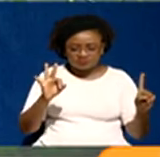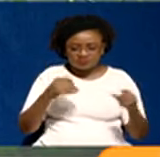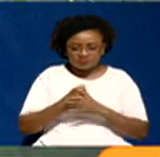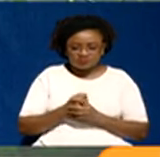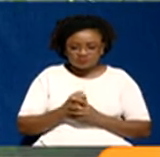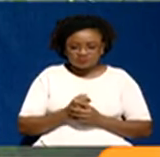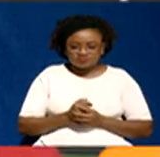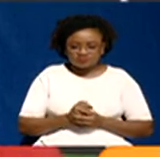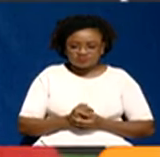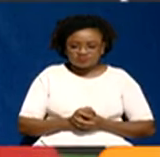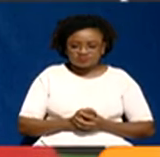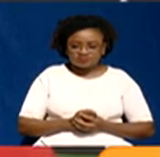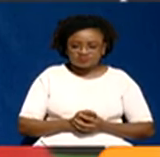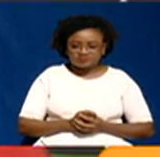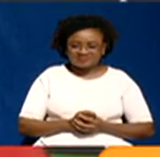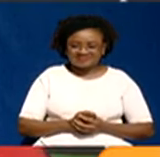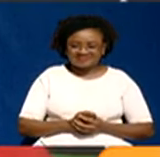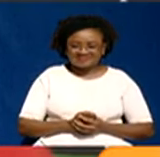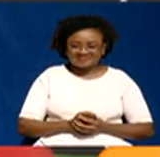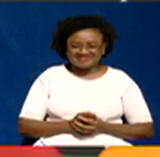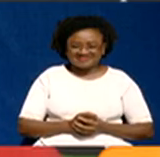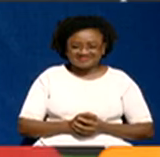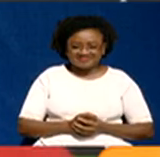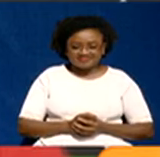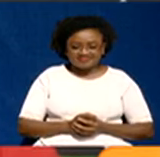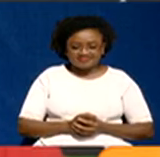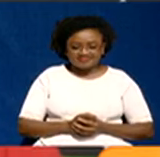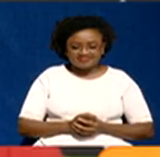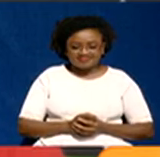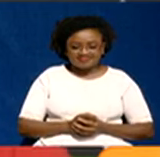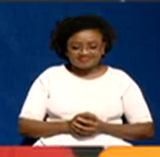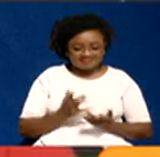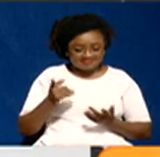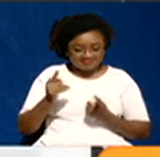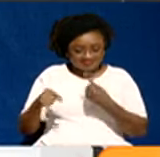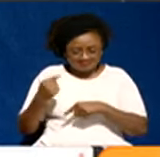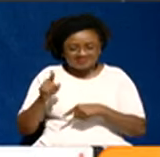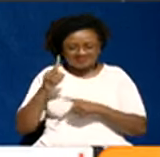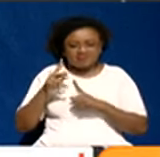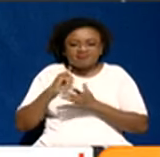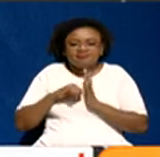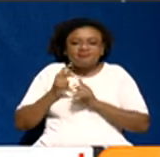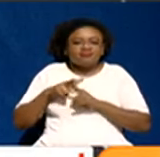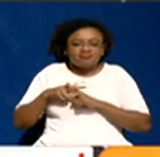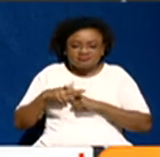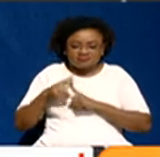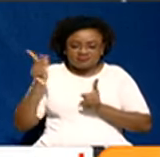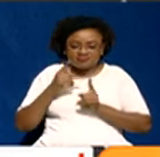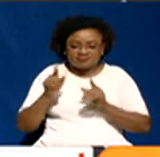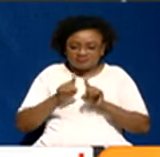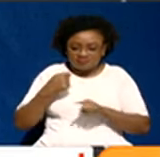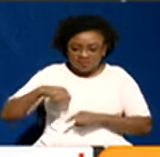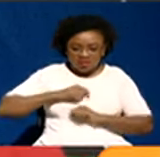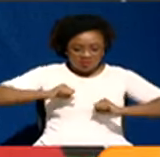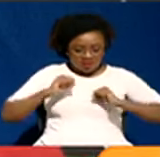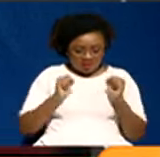title. Very elated, but this is just the beginning. So while we are happy, we